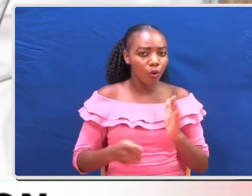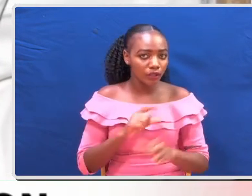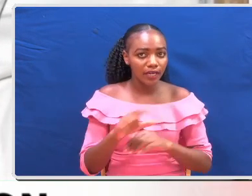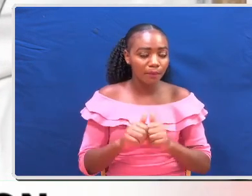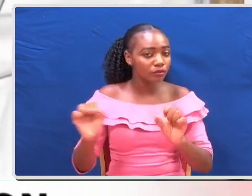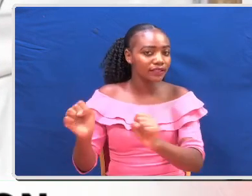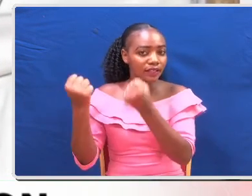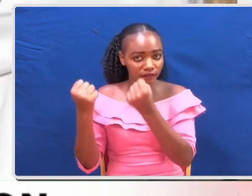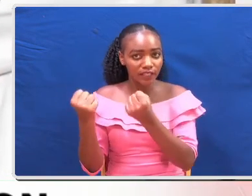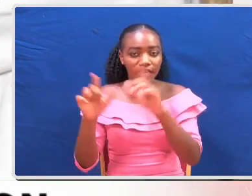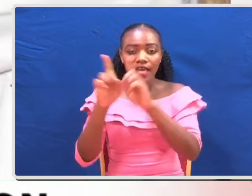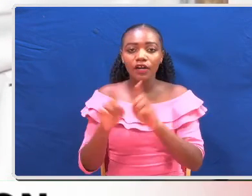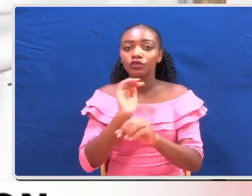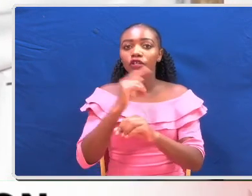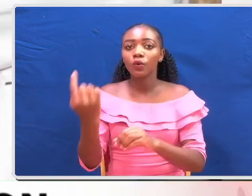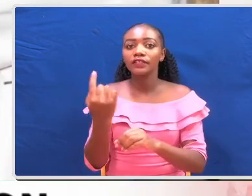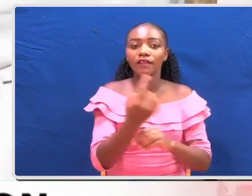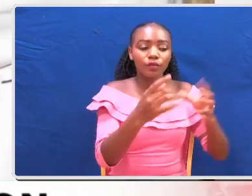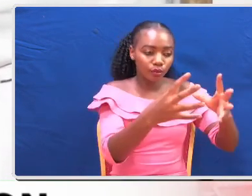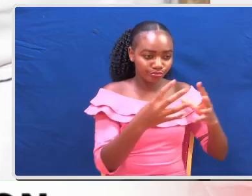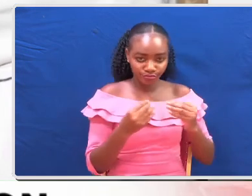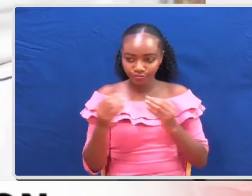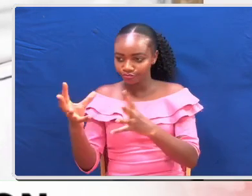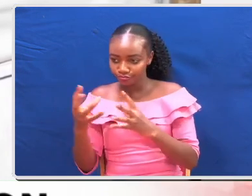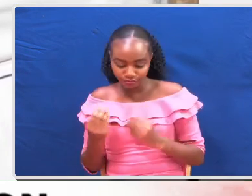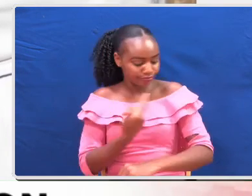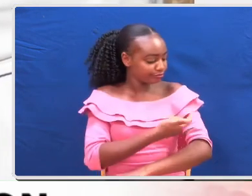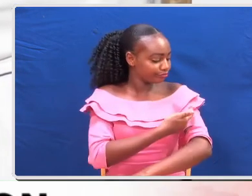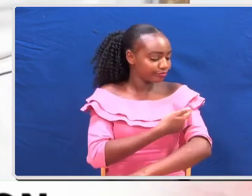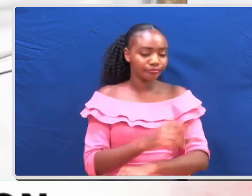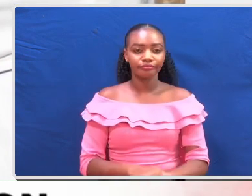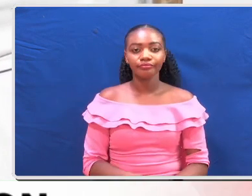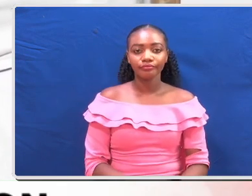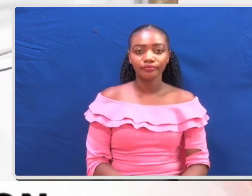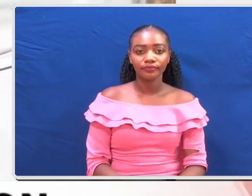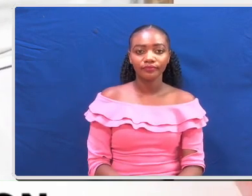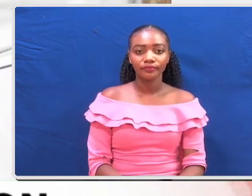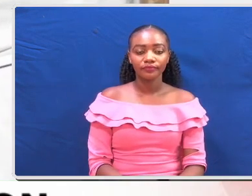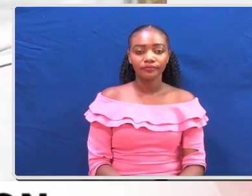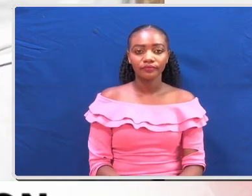safety, urging all to go for the jab. Zainab Mohammed, TV47.